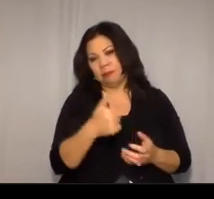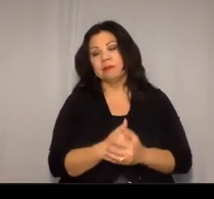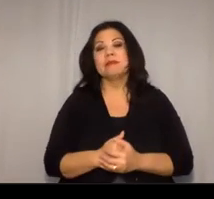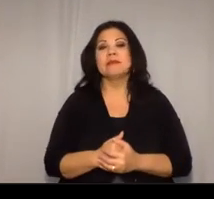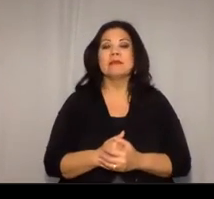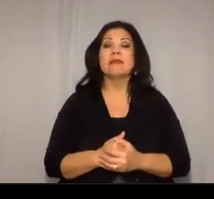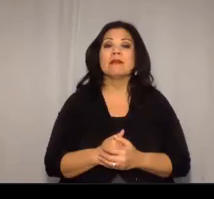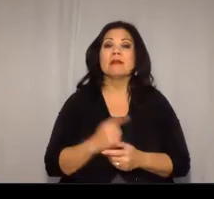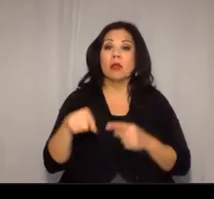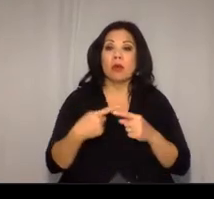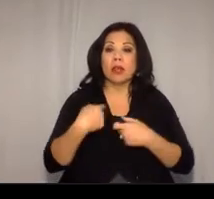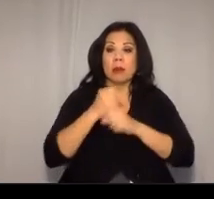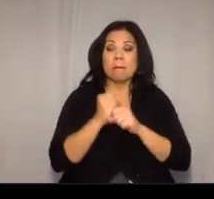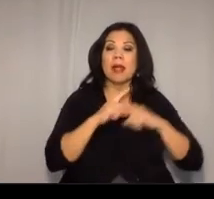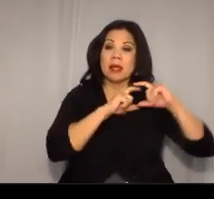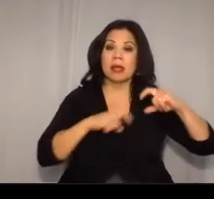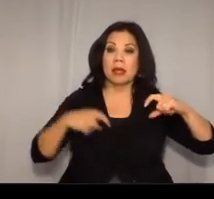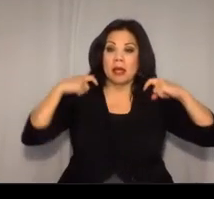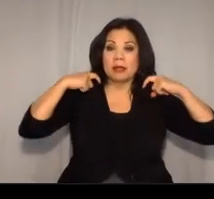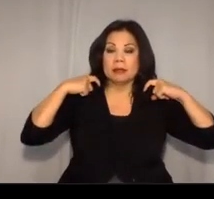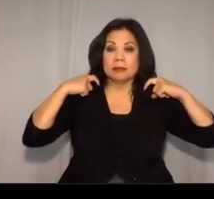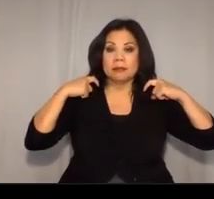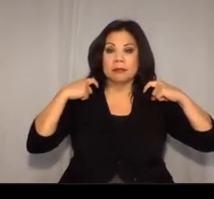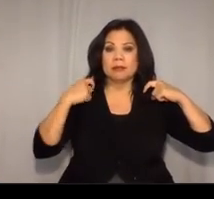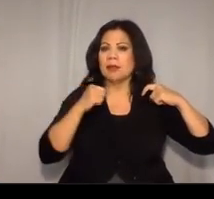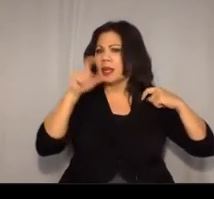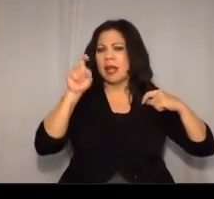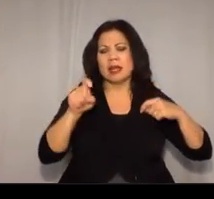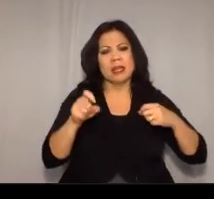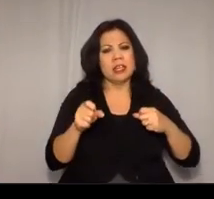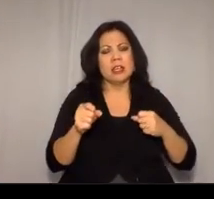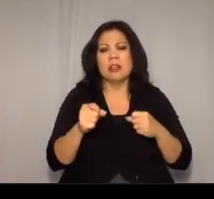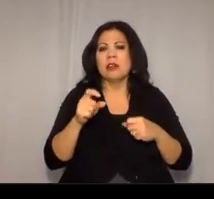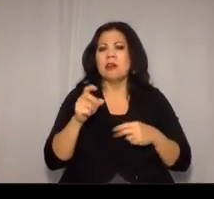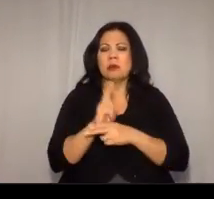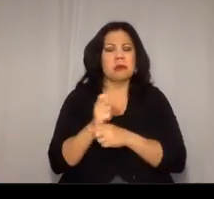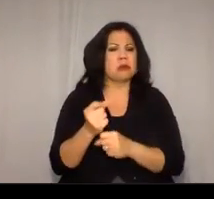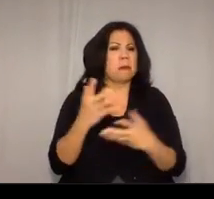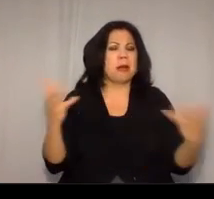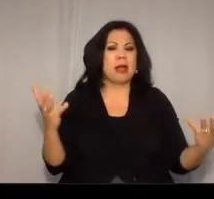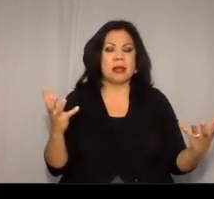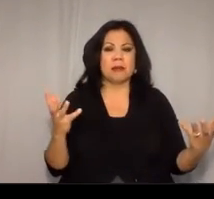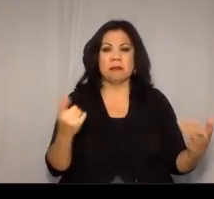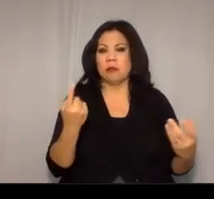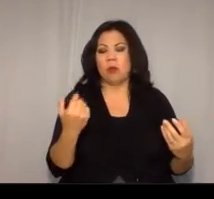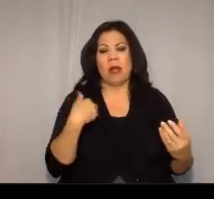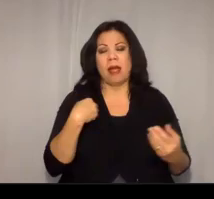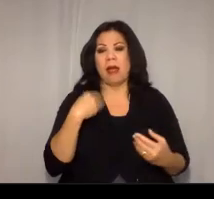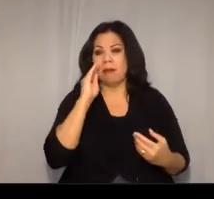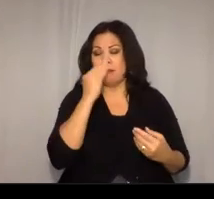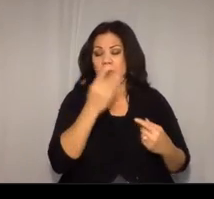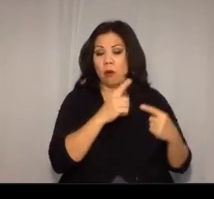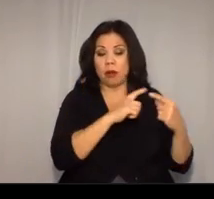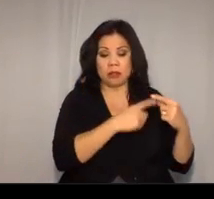your necklace, your lei, you don't have to have as many as I do if you don't want to. You could just have the flowers in the front, or you could have the flowers